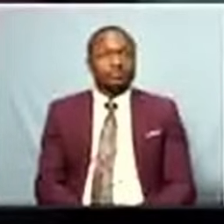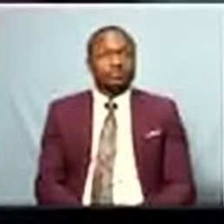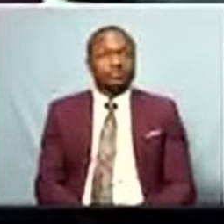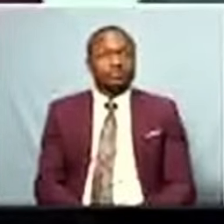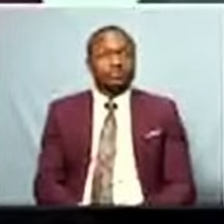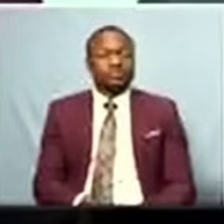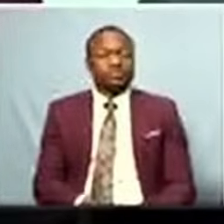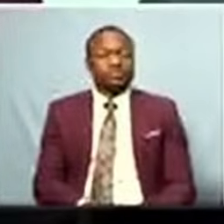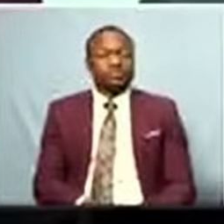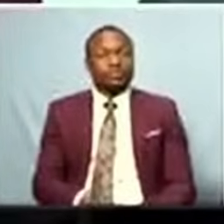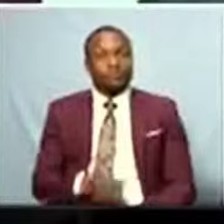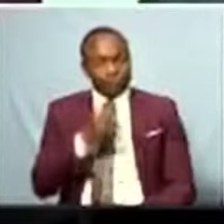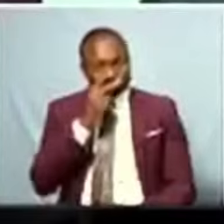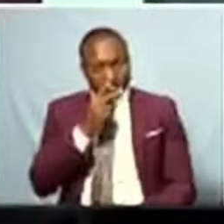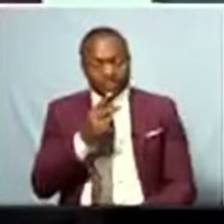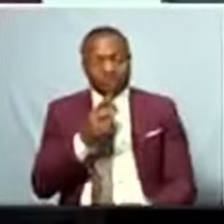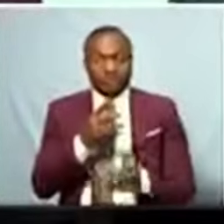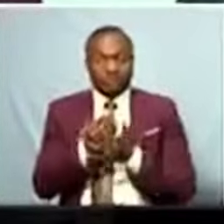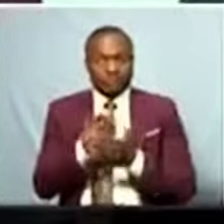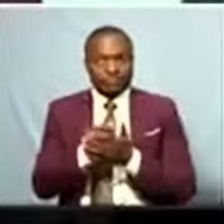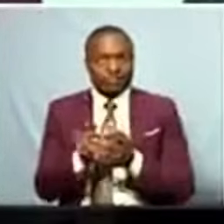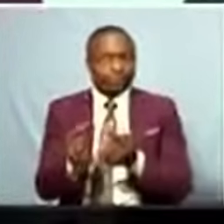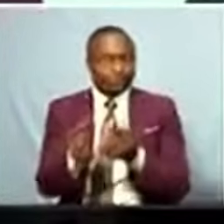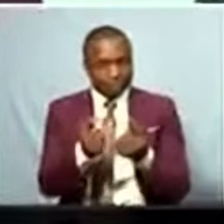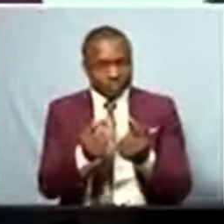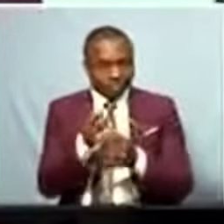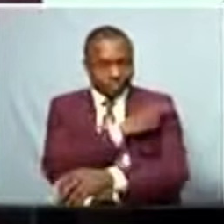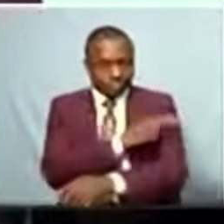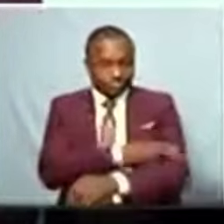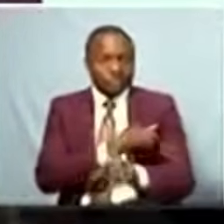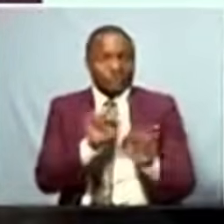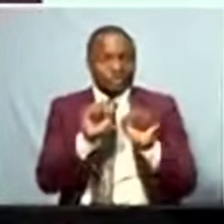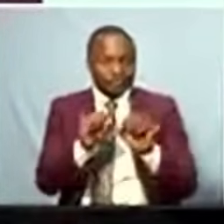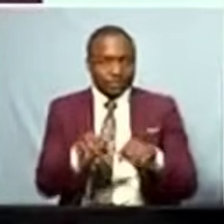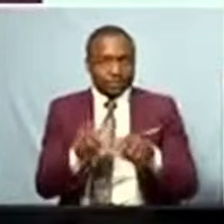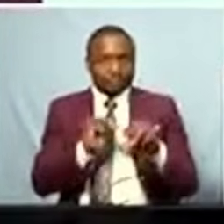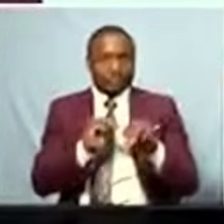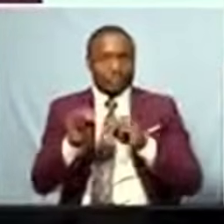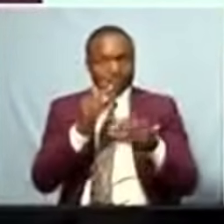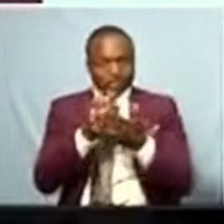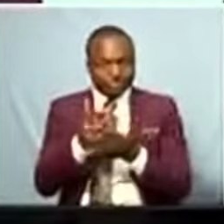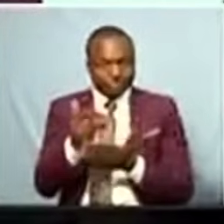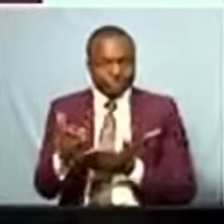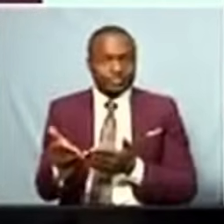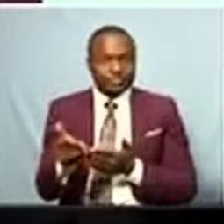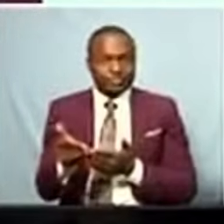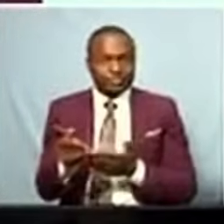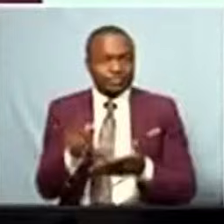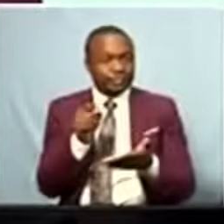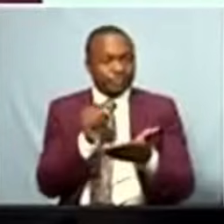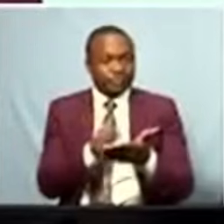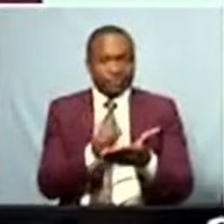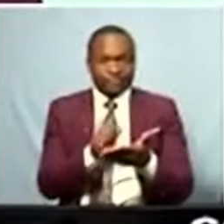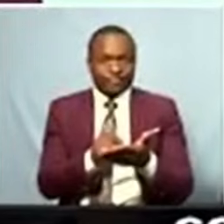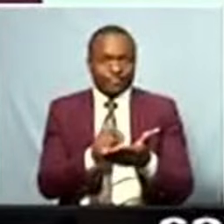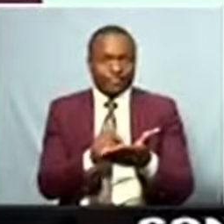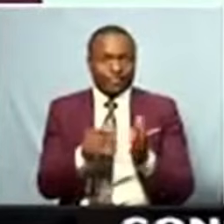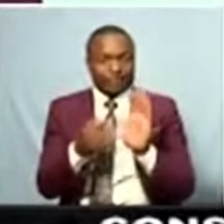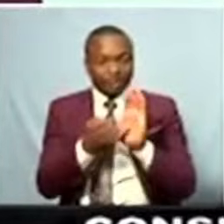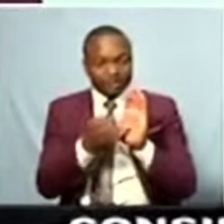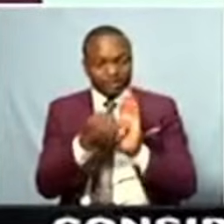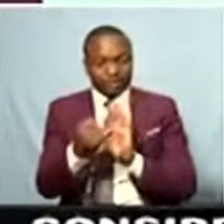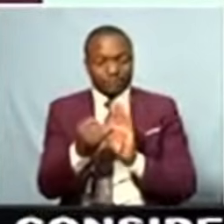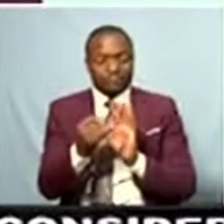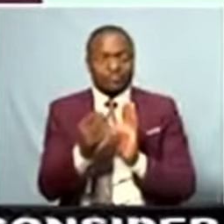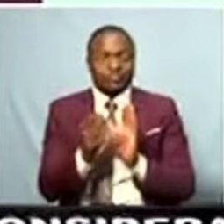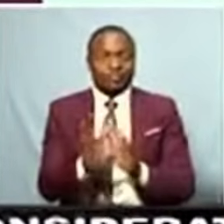of the hospital, if at our local level we could be able to procure this detector.